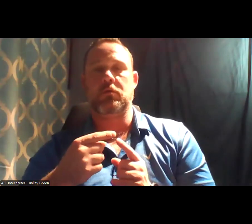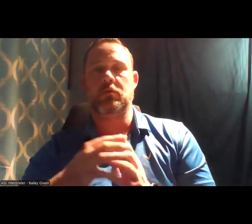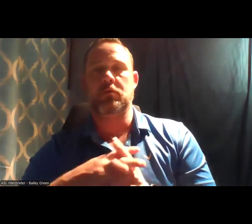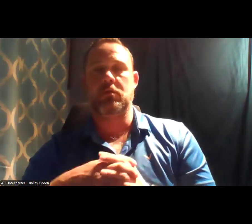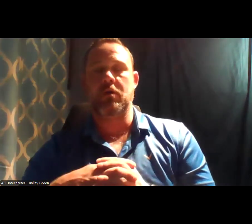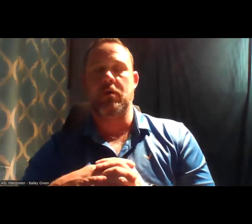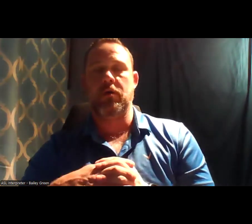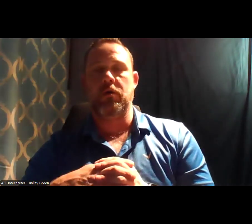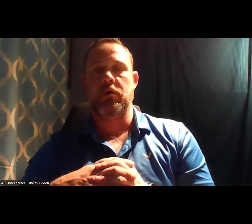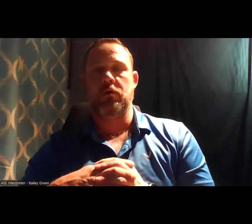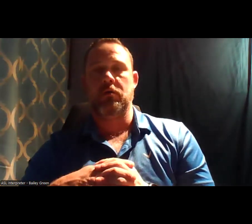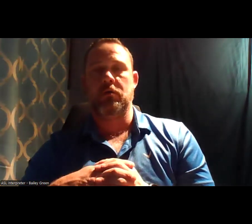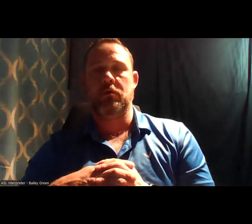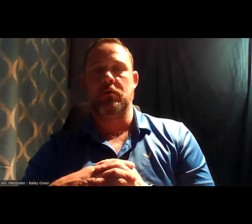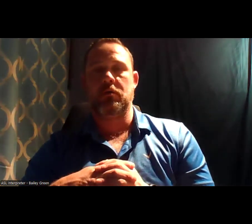priorities. And